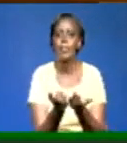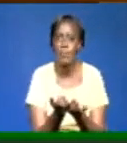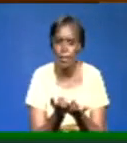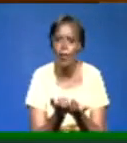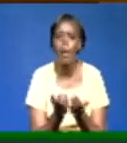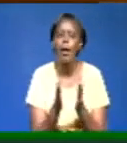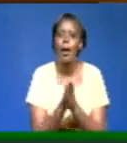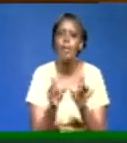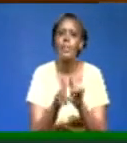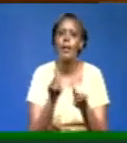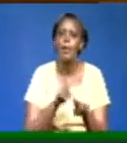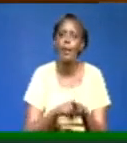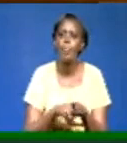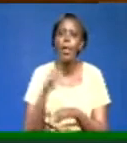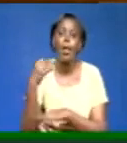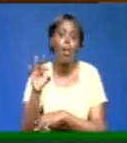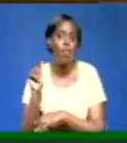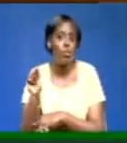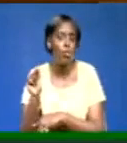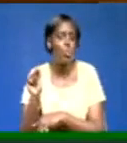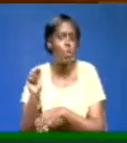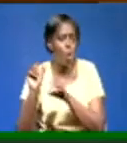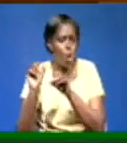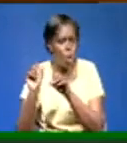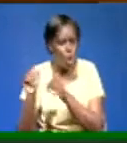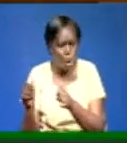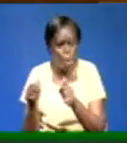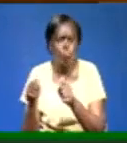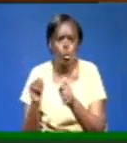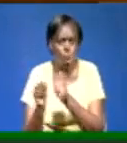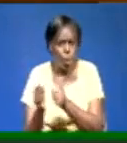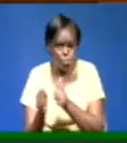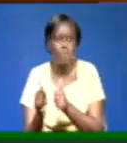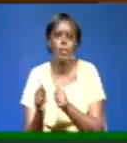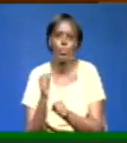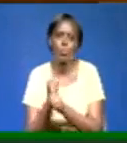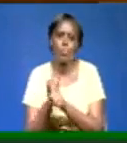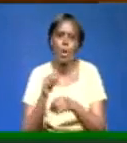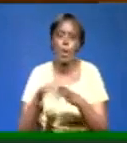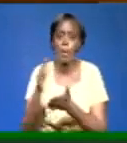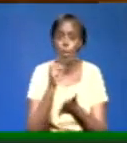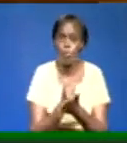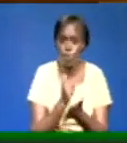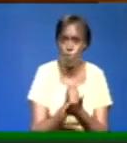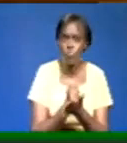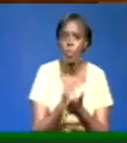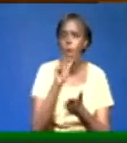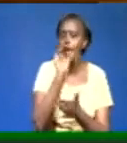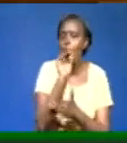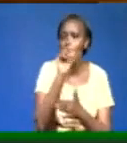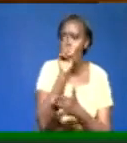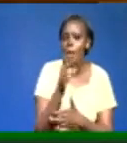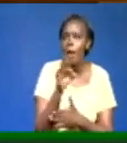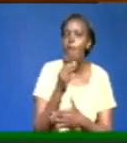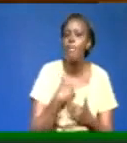and also whether you fit the office. And that is why we ask the questions. Otherwise, we would just then ask you whether you